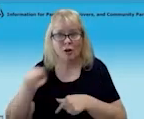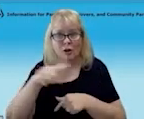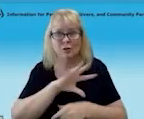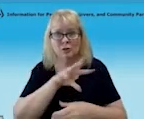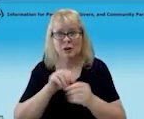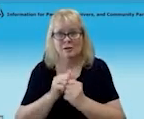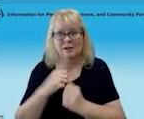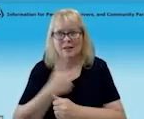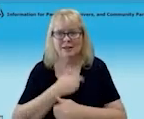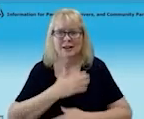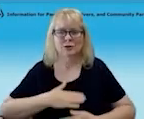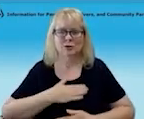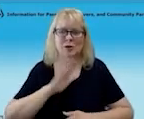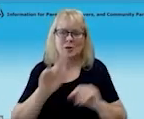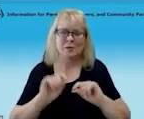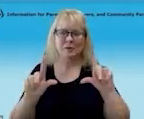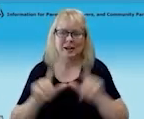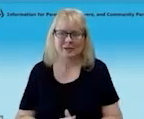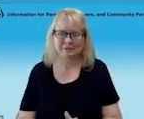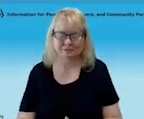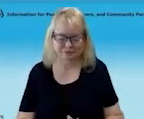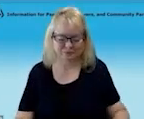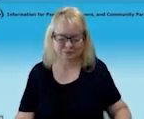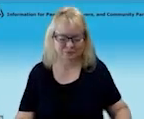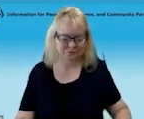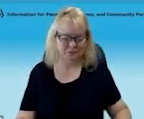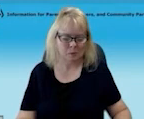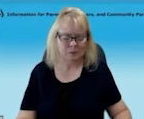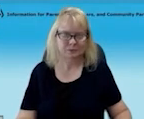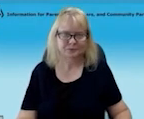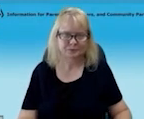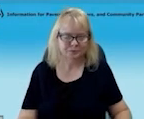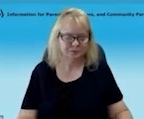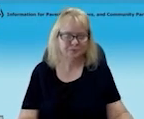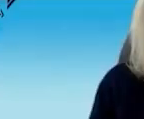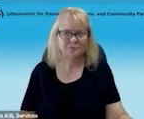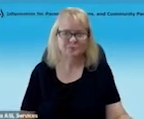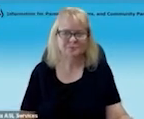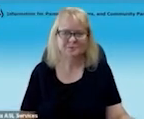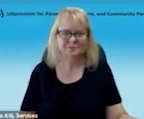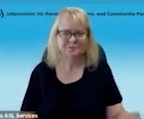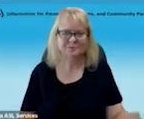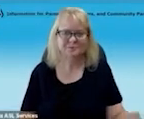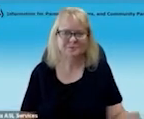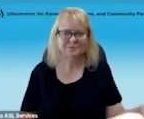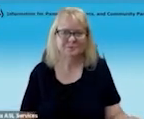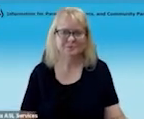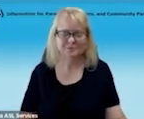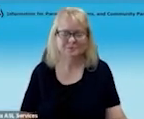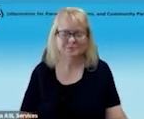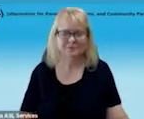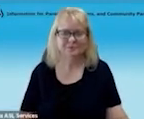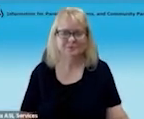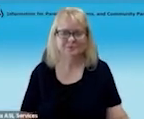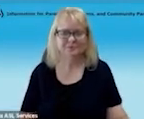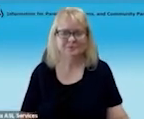COVID-19 vaccination will help our children and everyone in our circle. Thanks again to each of you for joining us